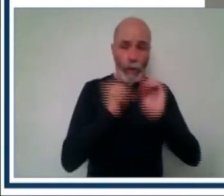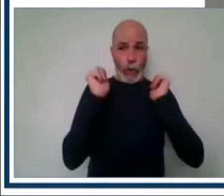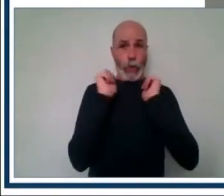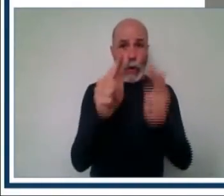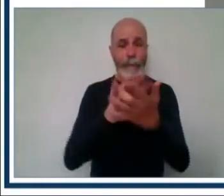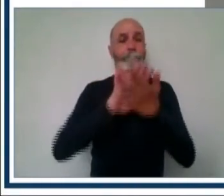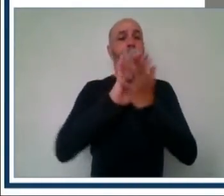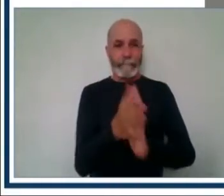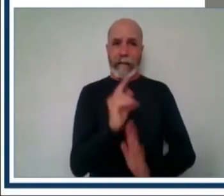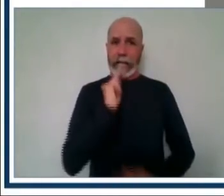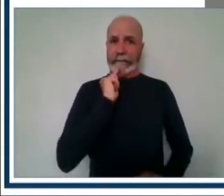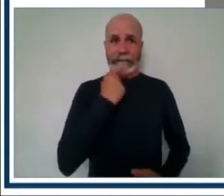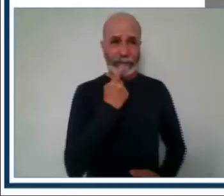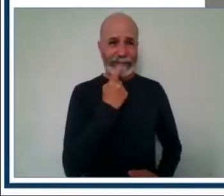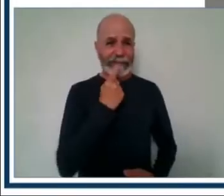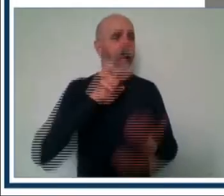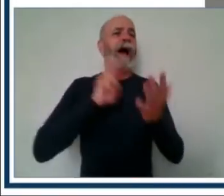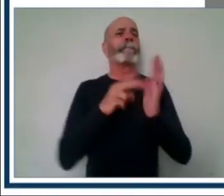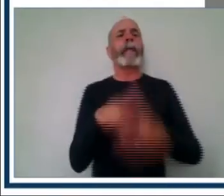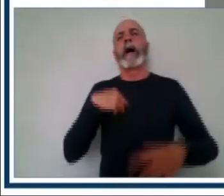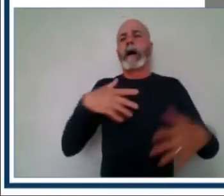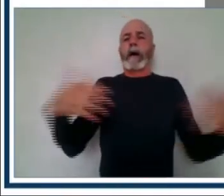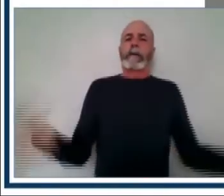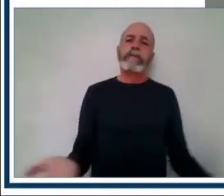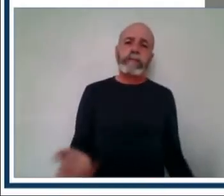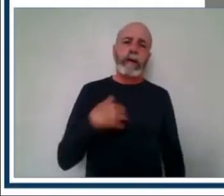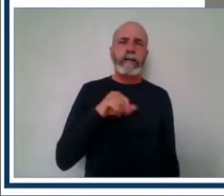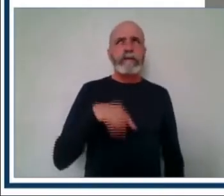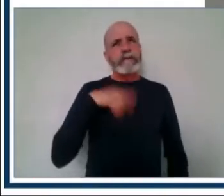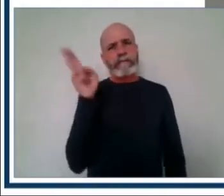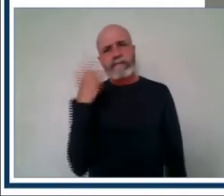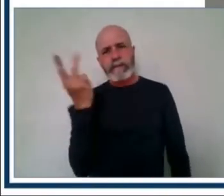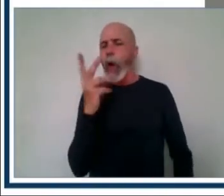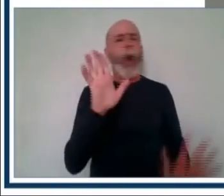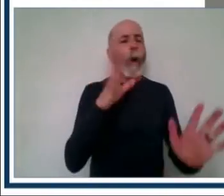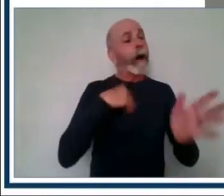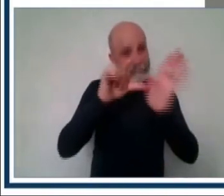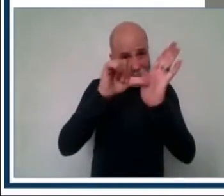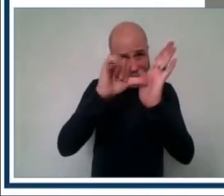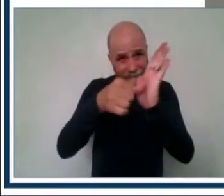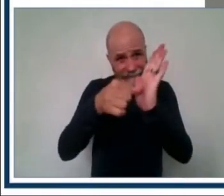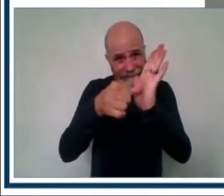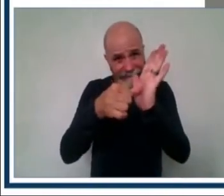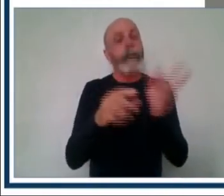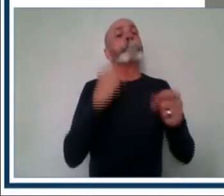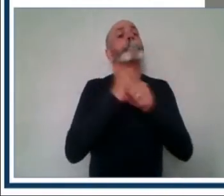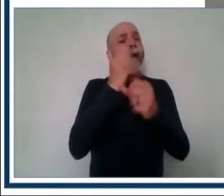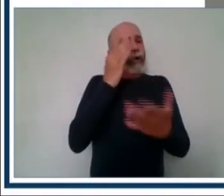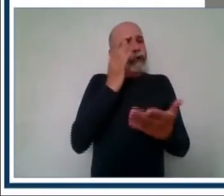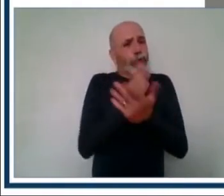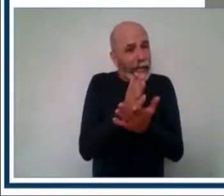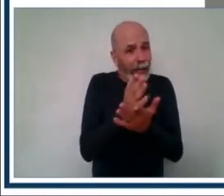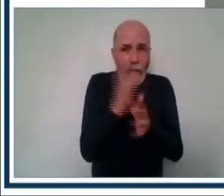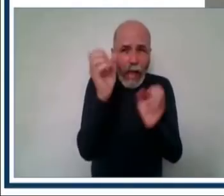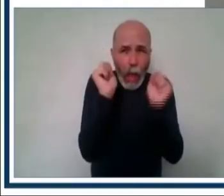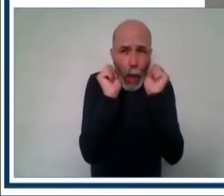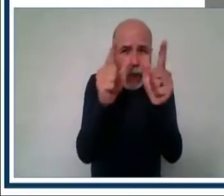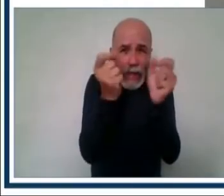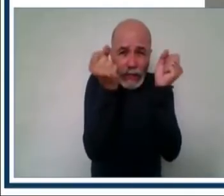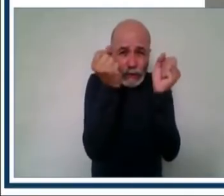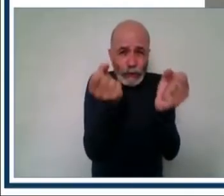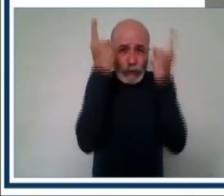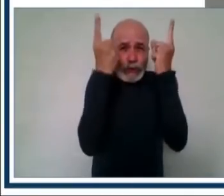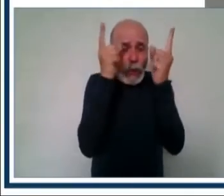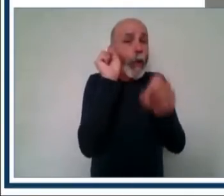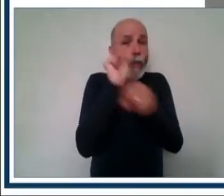that everybody understands that we all have to be working together, and there's no room for one person to say, "Well, I